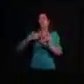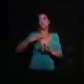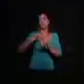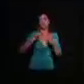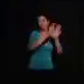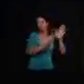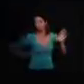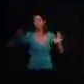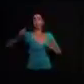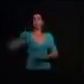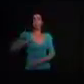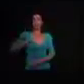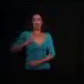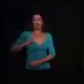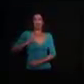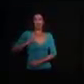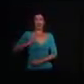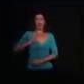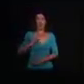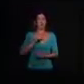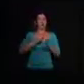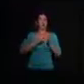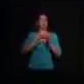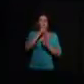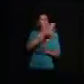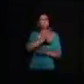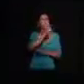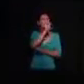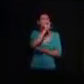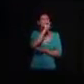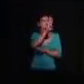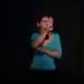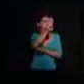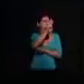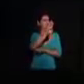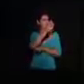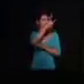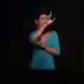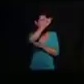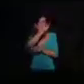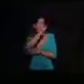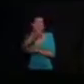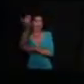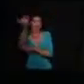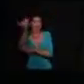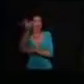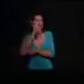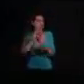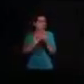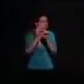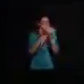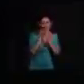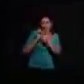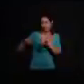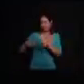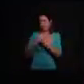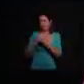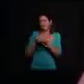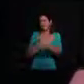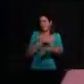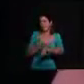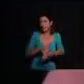across Canada beginning in February 2015. So we've been working for an awful long time together, and it's been a really nice project